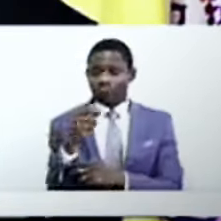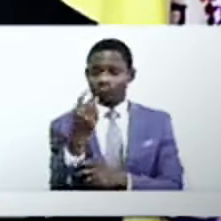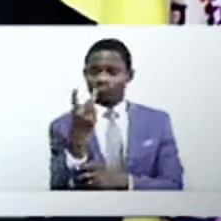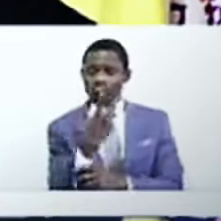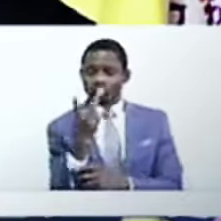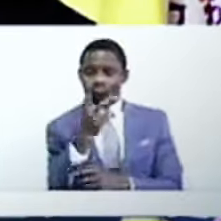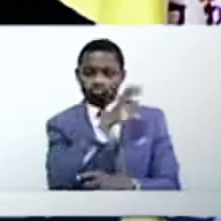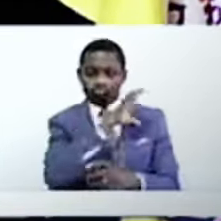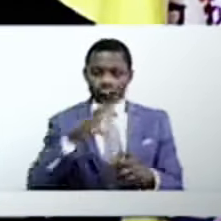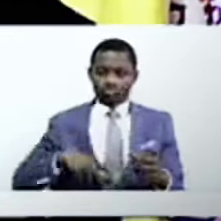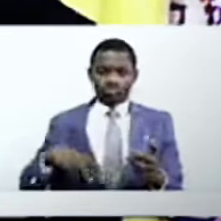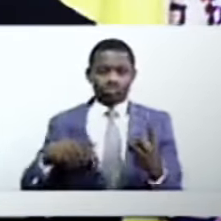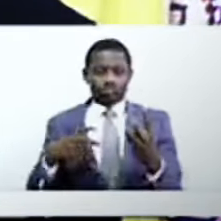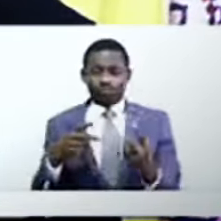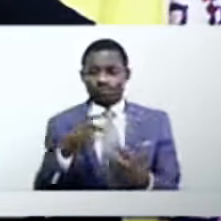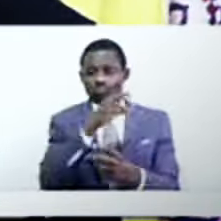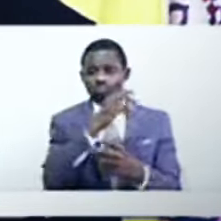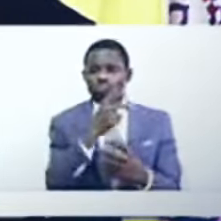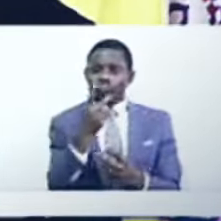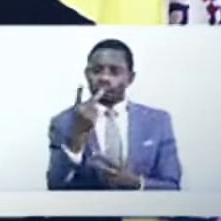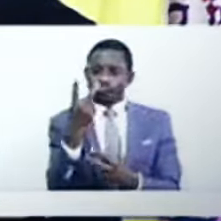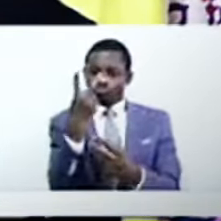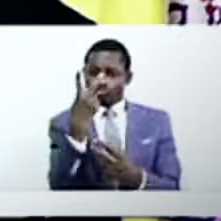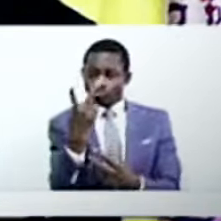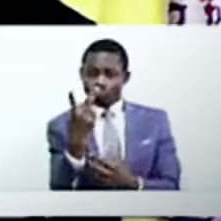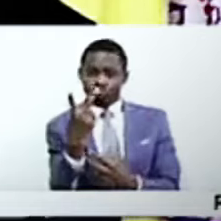is not how long they have stayed in the church.